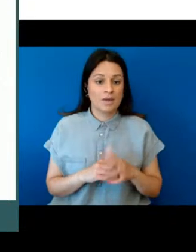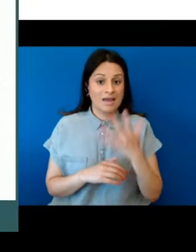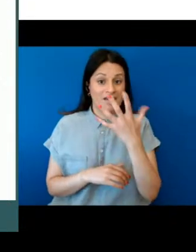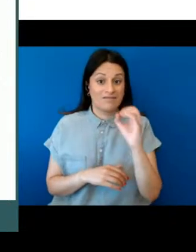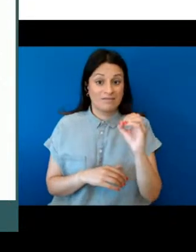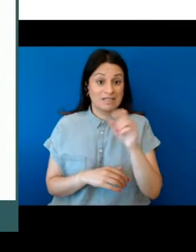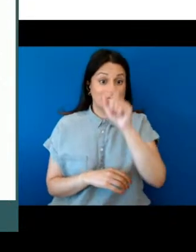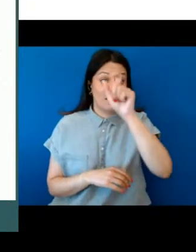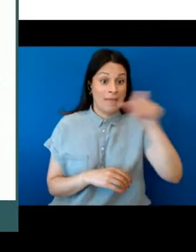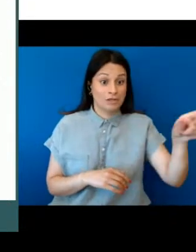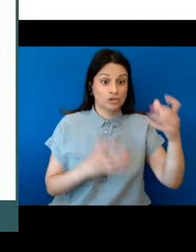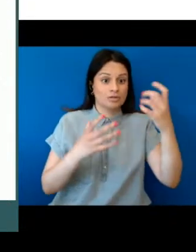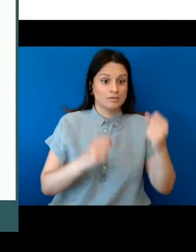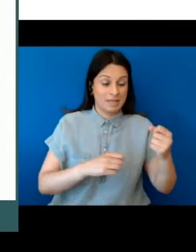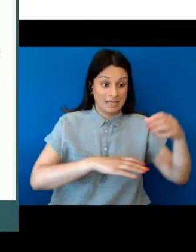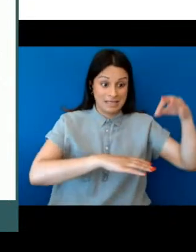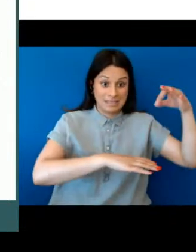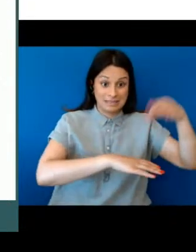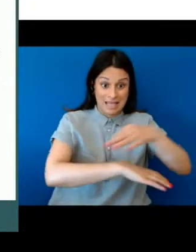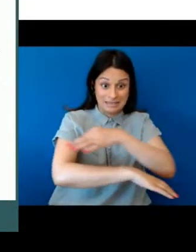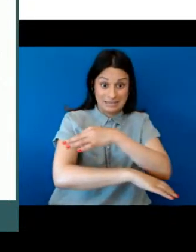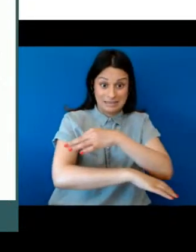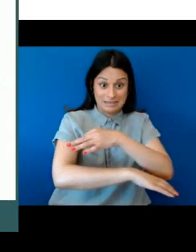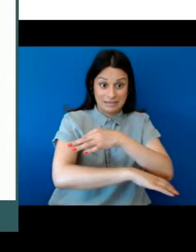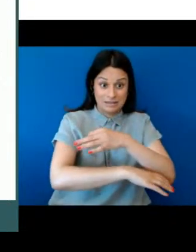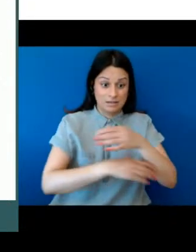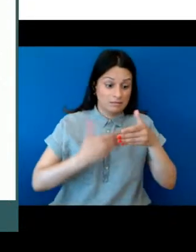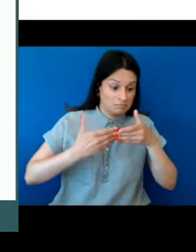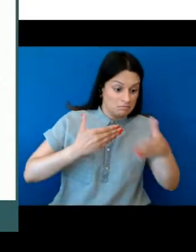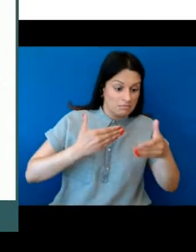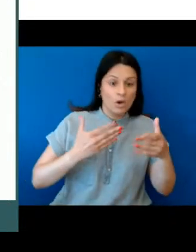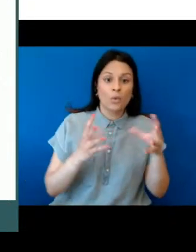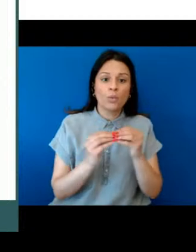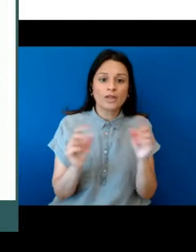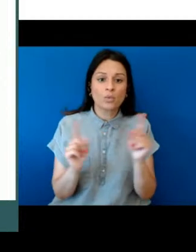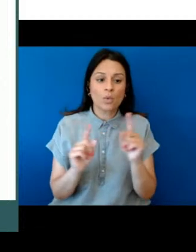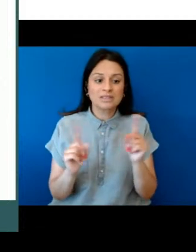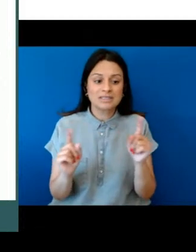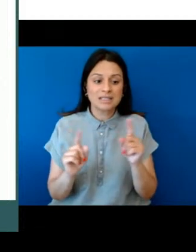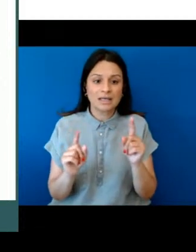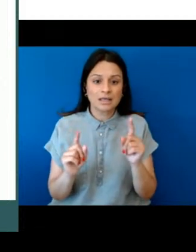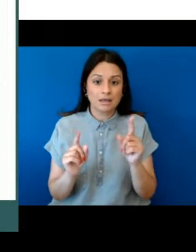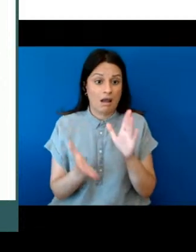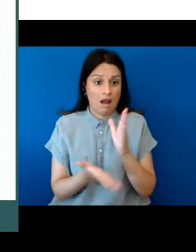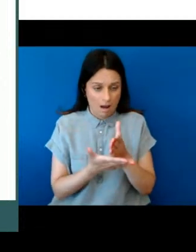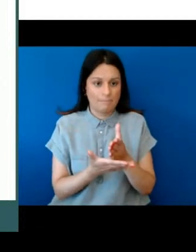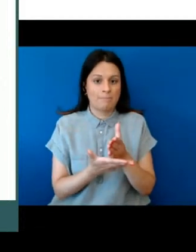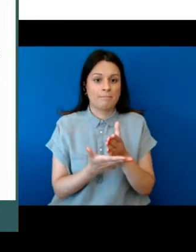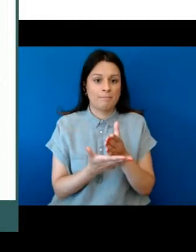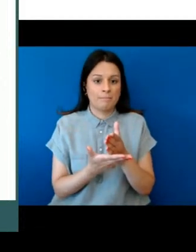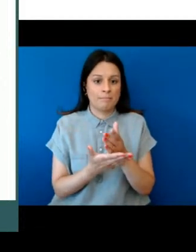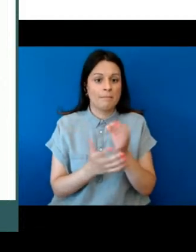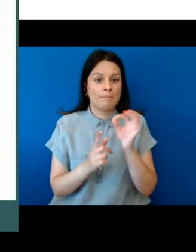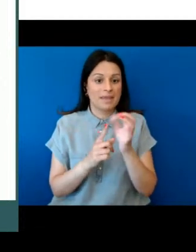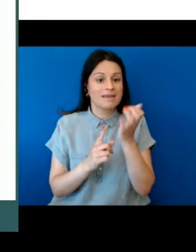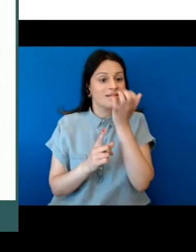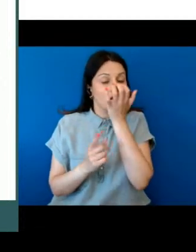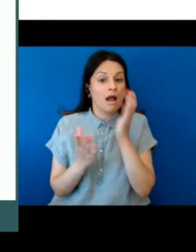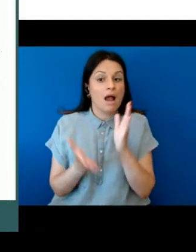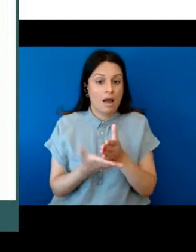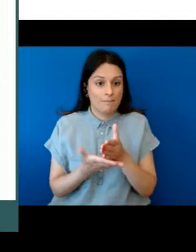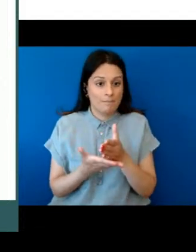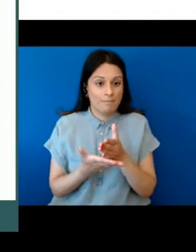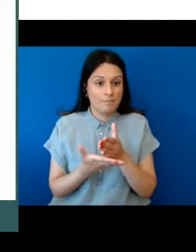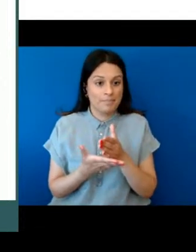prick testing results, this time with confirmed peanut allergy.